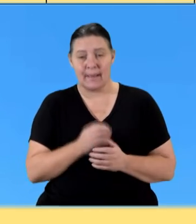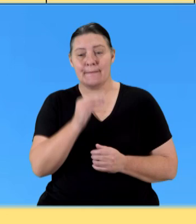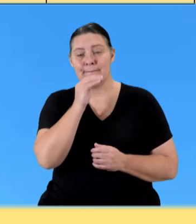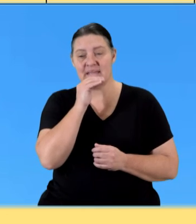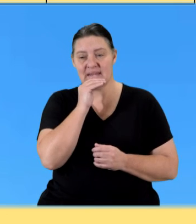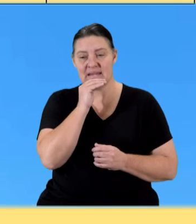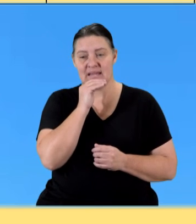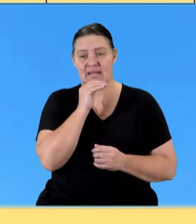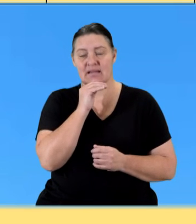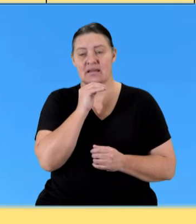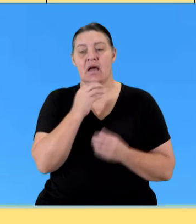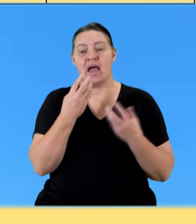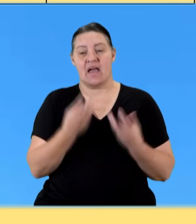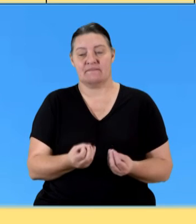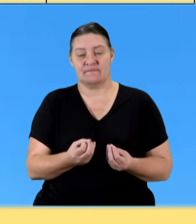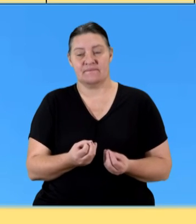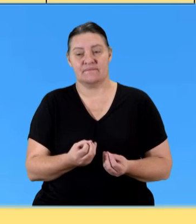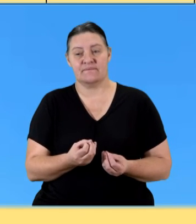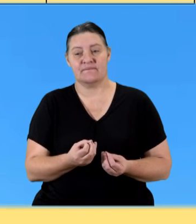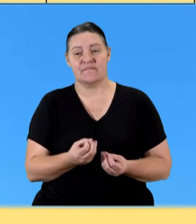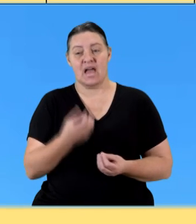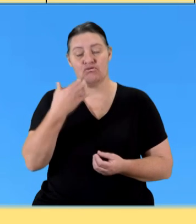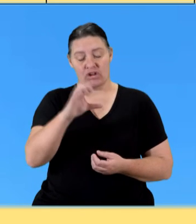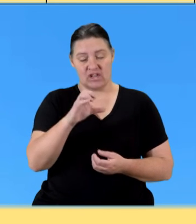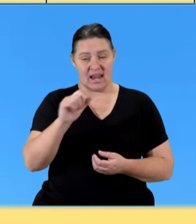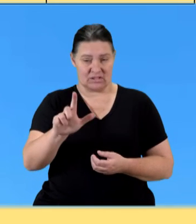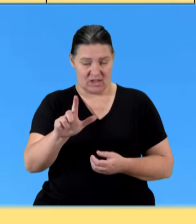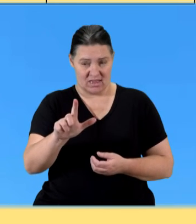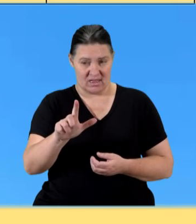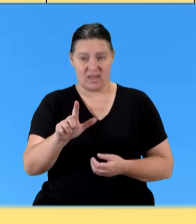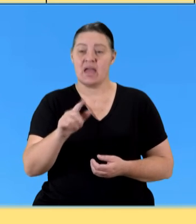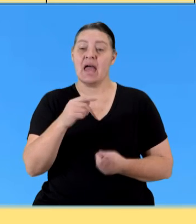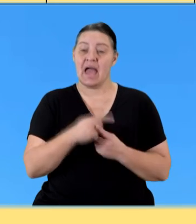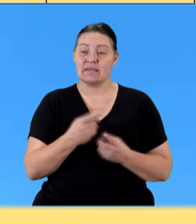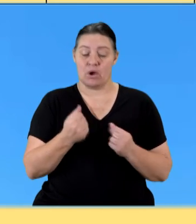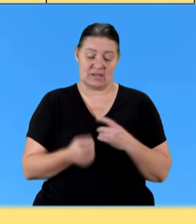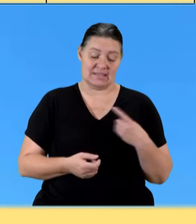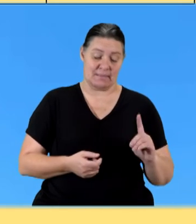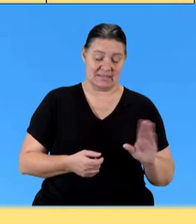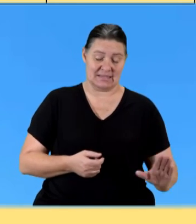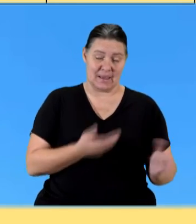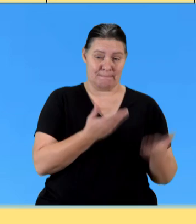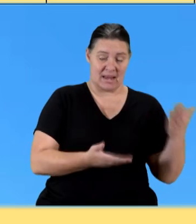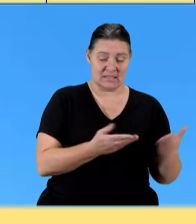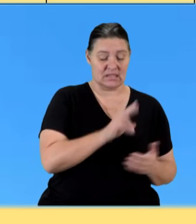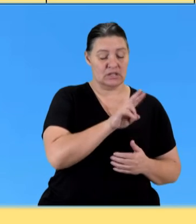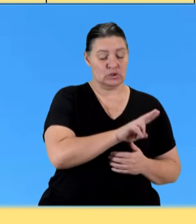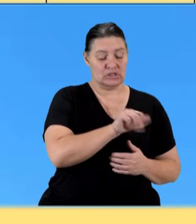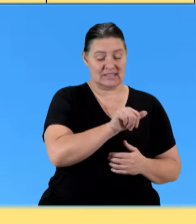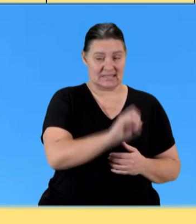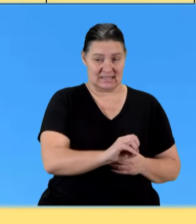that means I have my creditors ledger and the amount is a debit balance